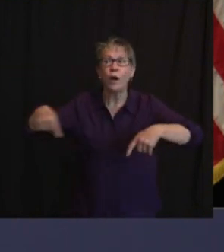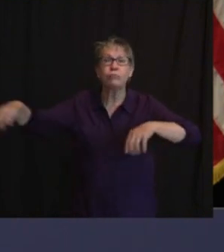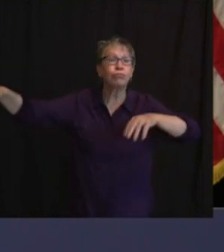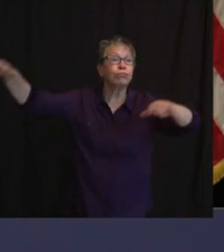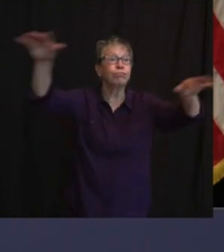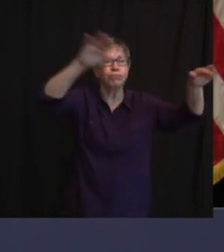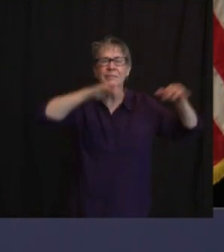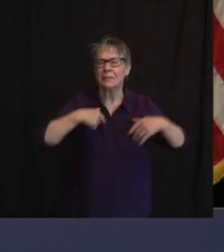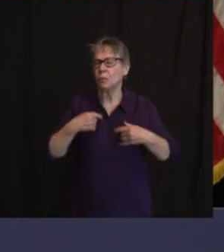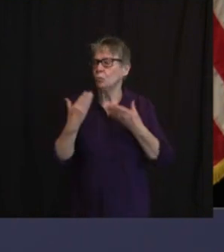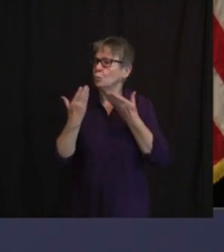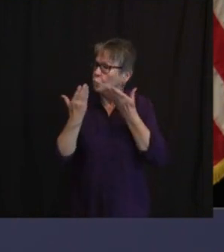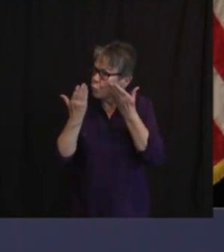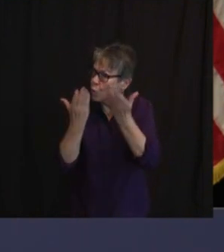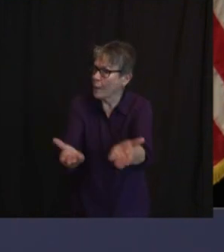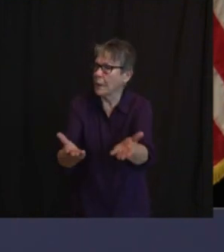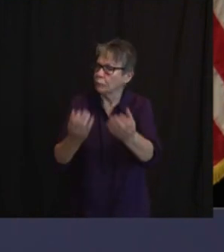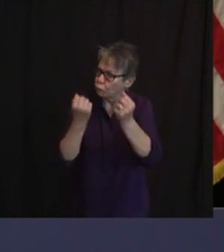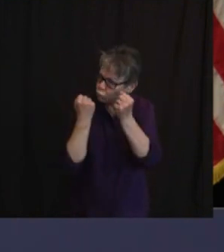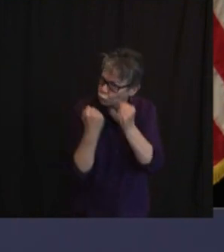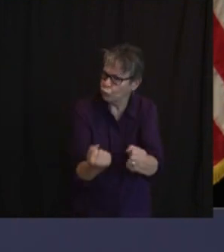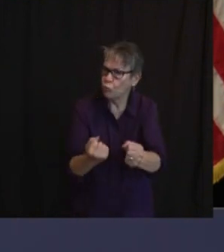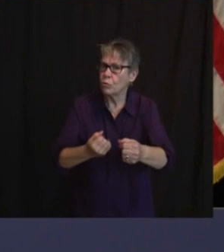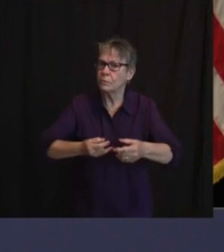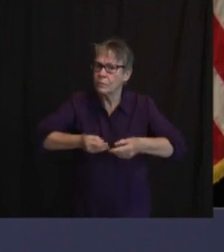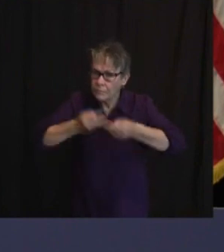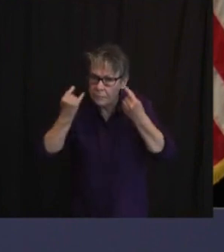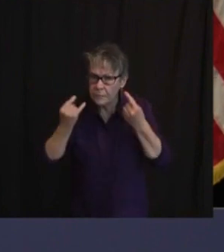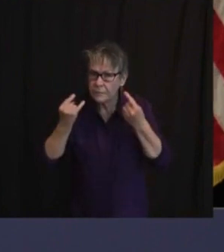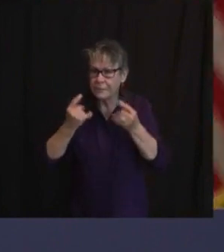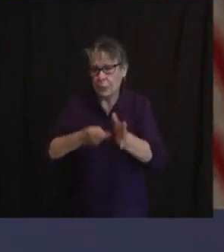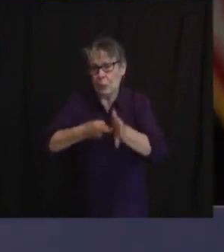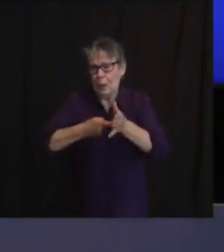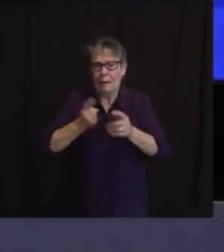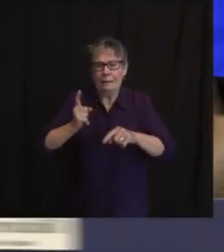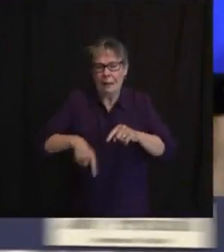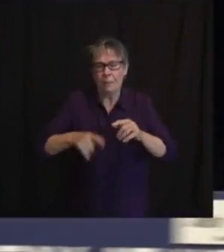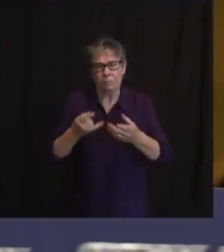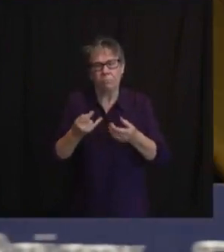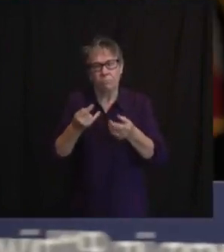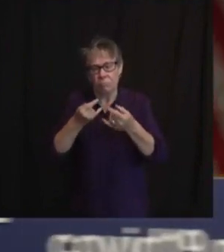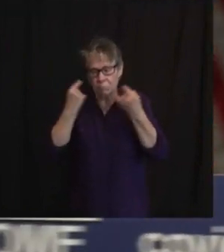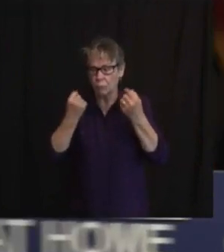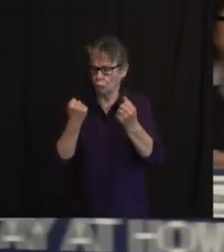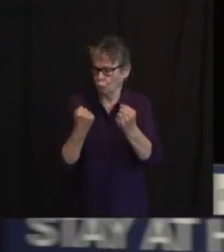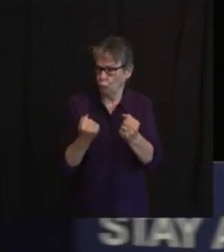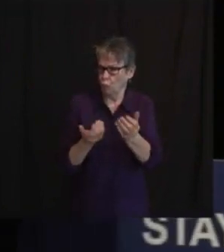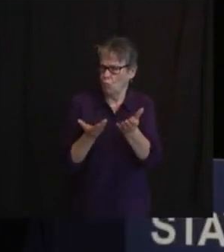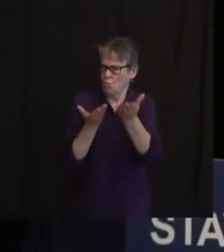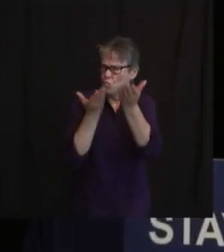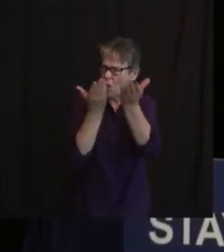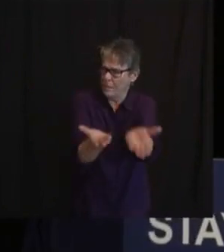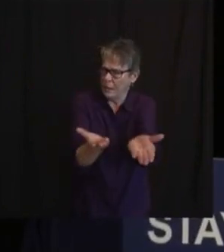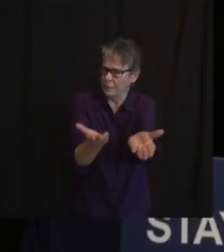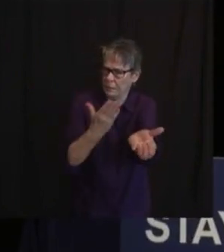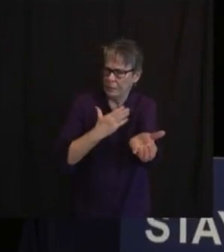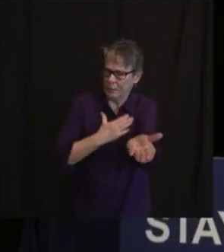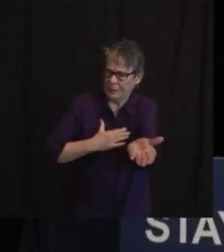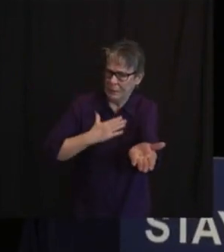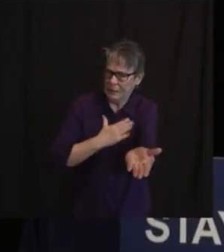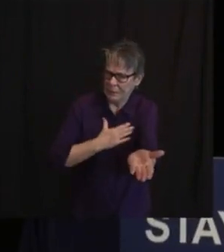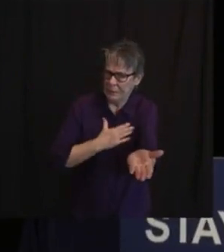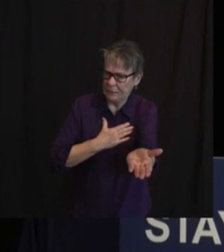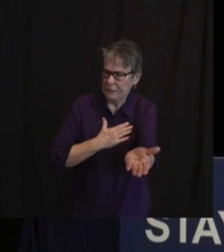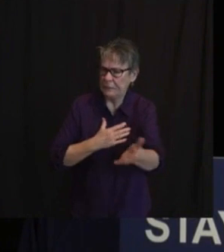either of the 2 folks to my right on masks in particular? Christina? As the governor mentioned, yes, the main importance